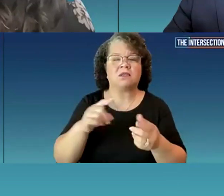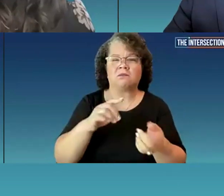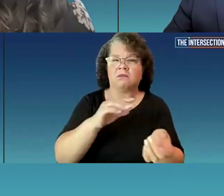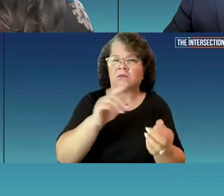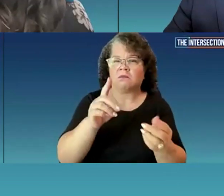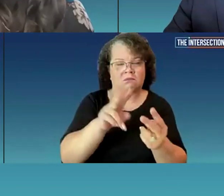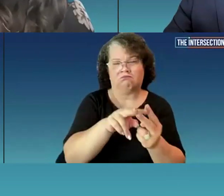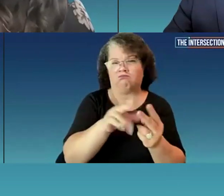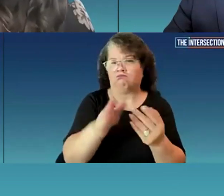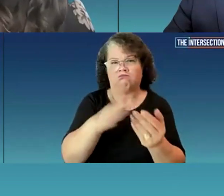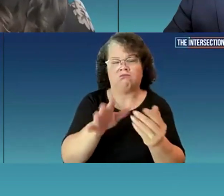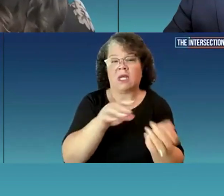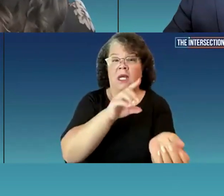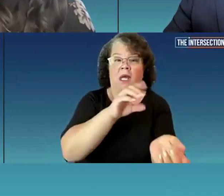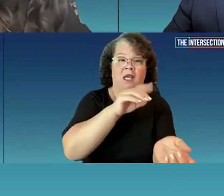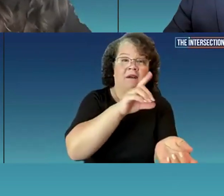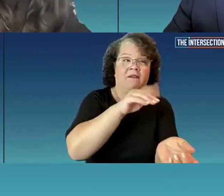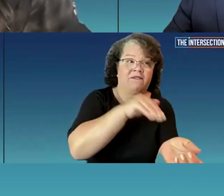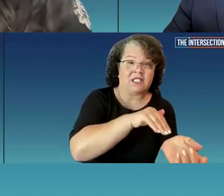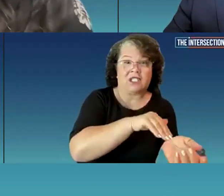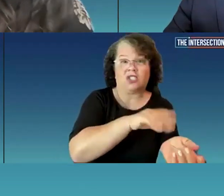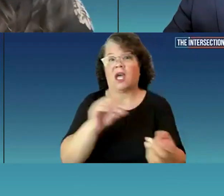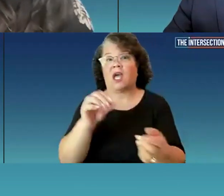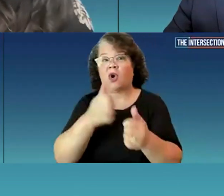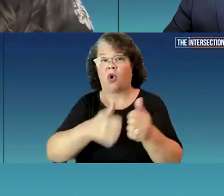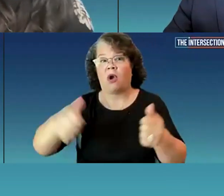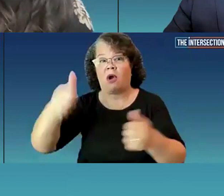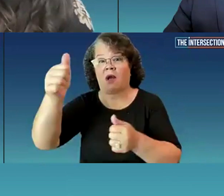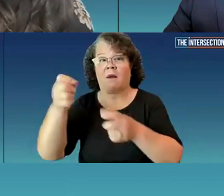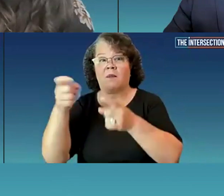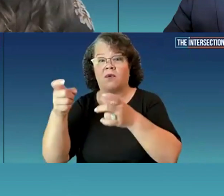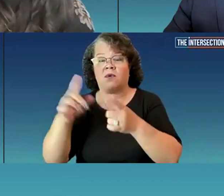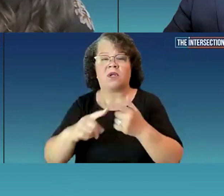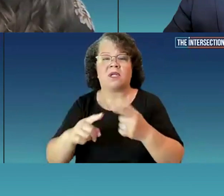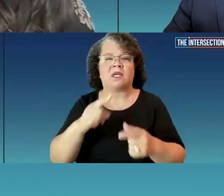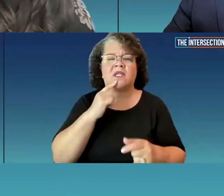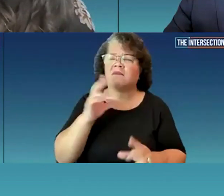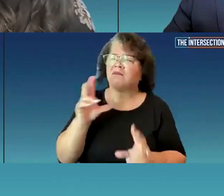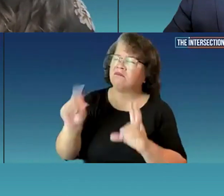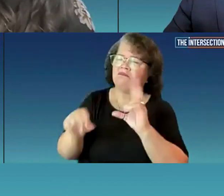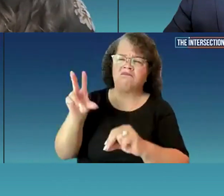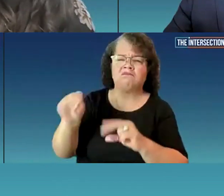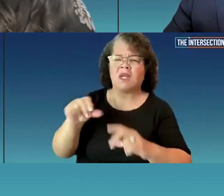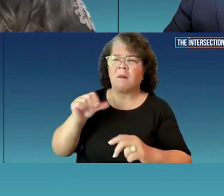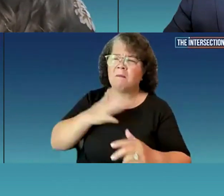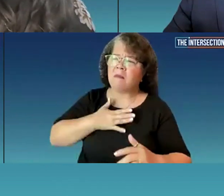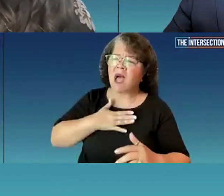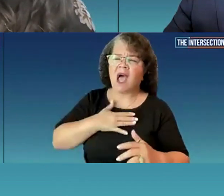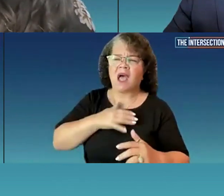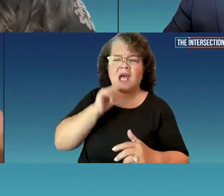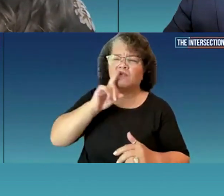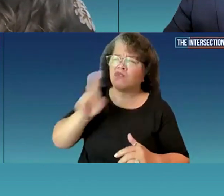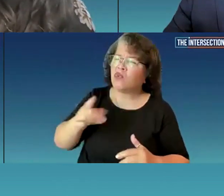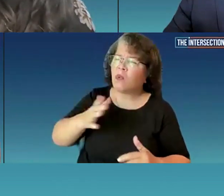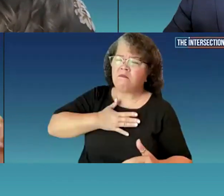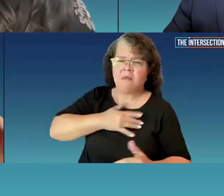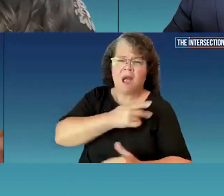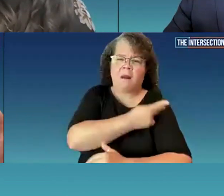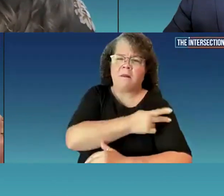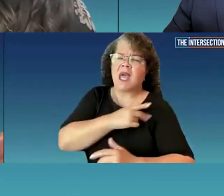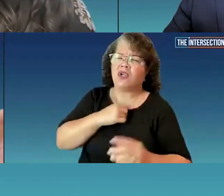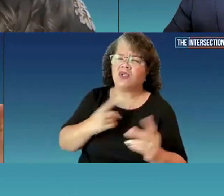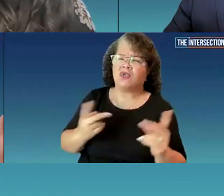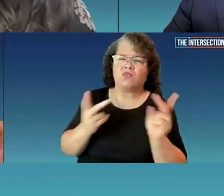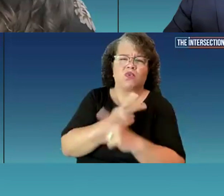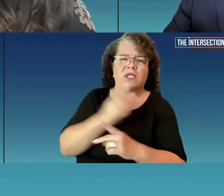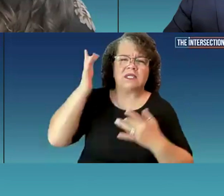sees data is, oh, that's not true, or my patients are sicker. And then you get the data another